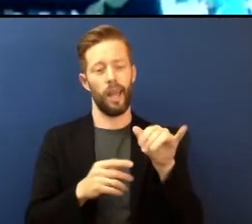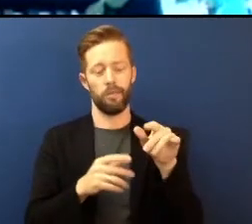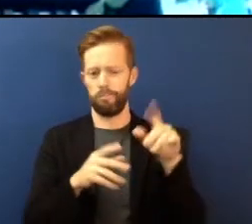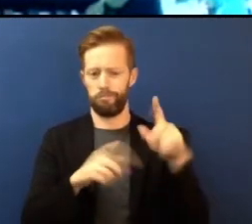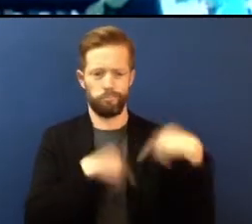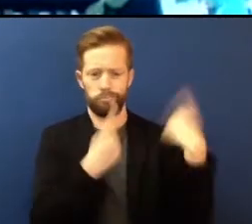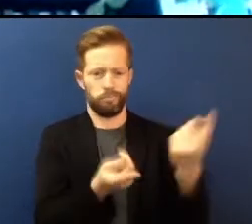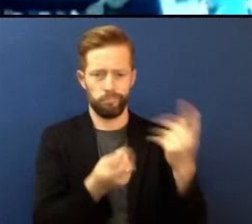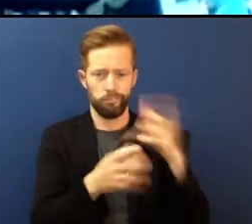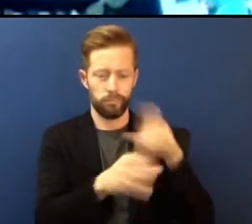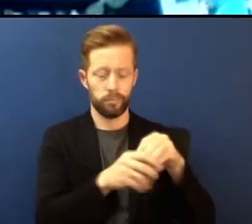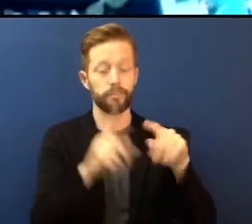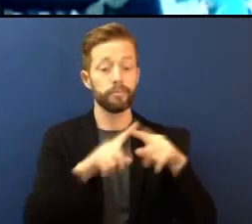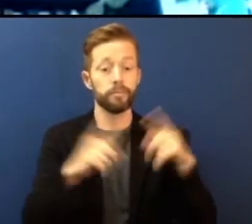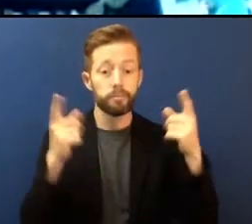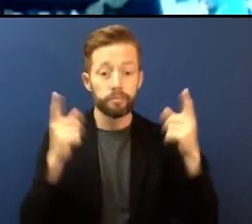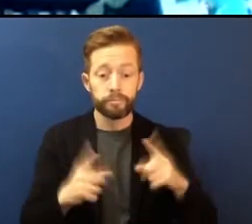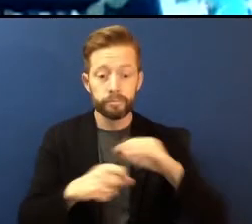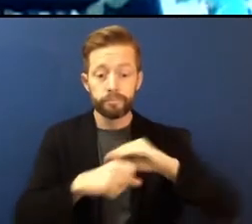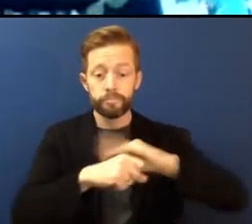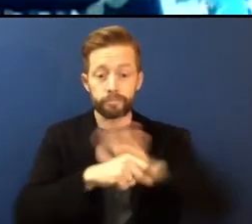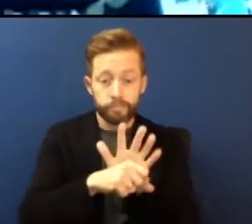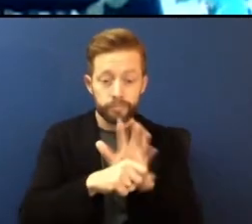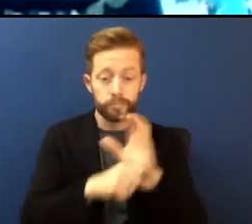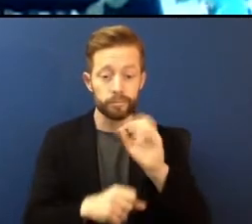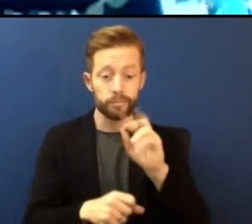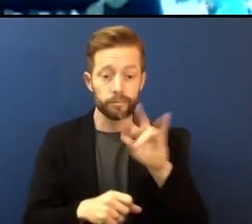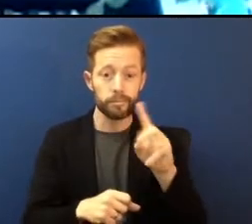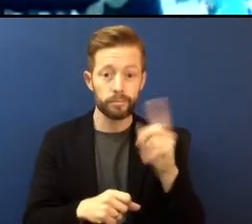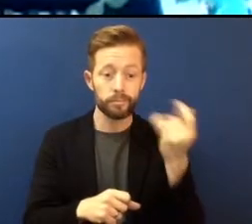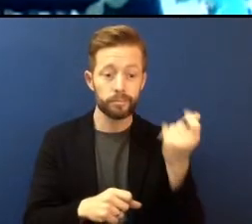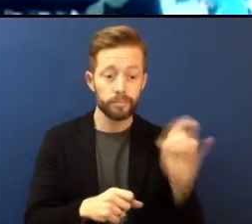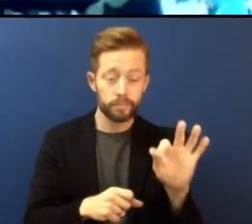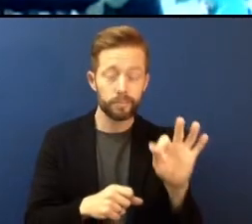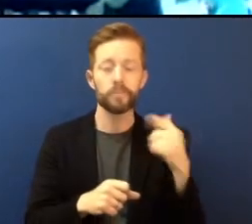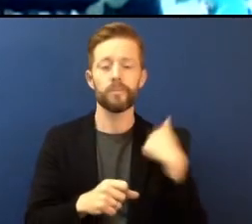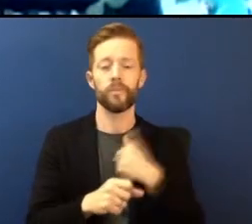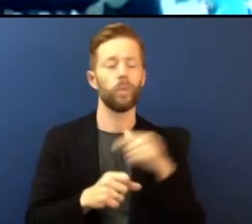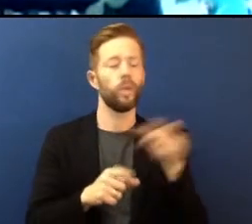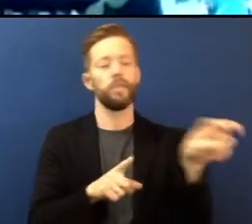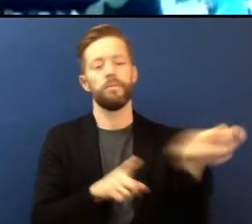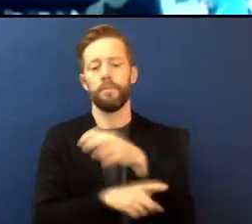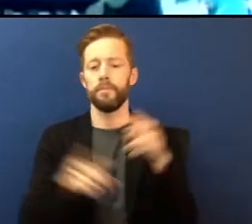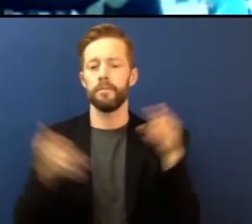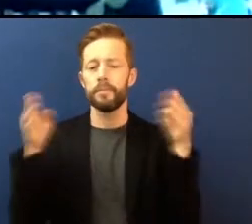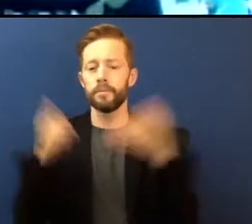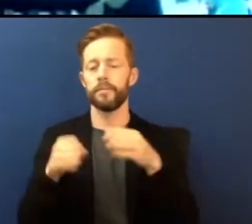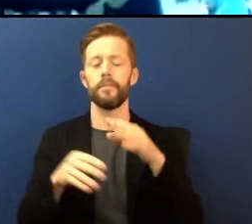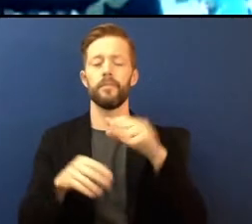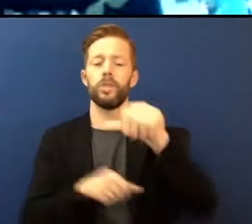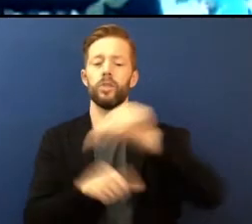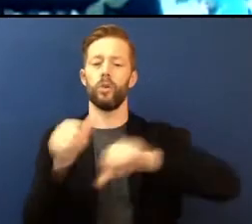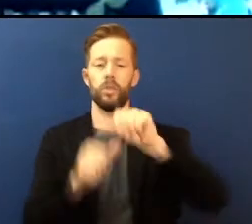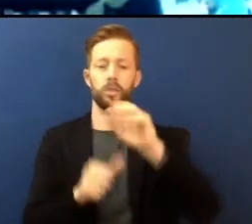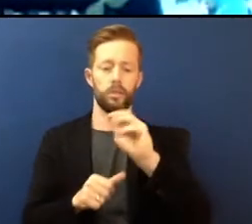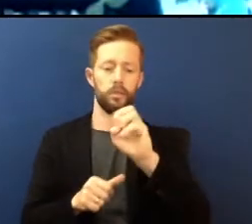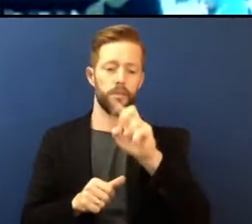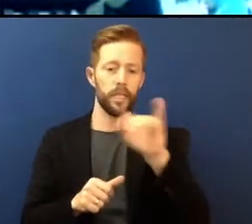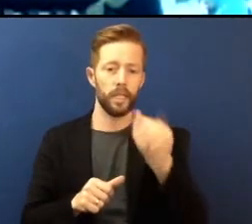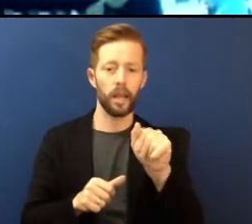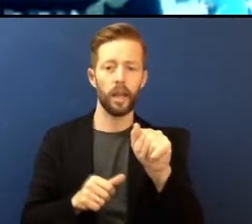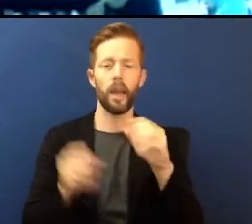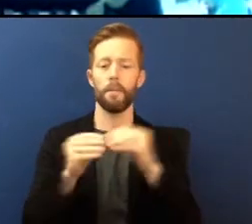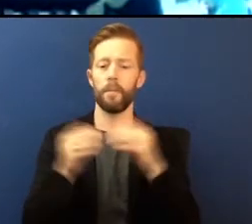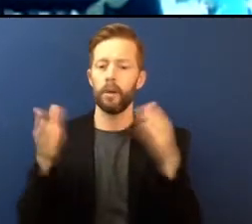project. But when COVID-19 started, we switched to putting more emphasis on social media. So we increased